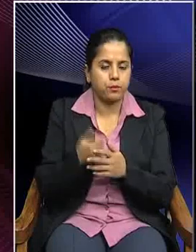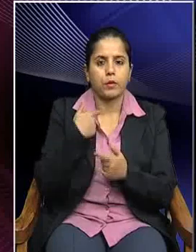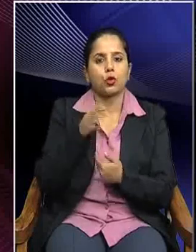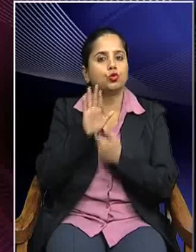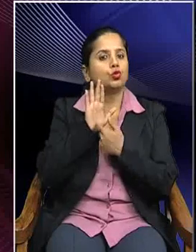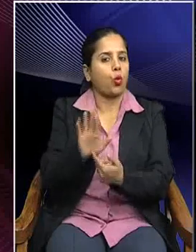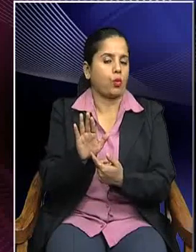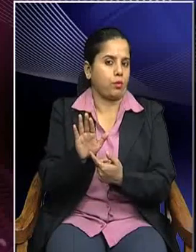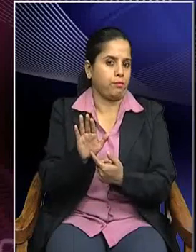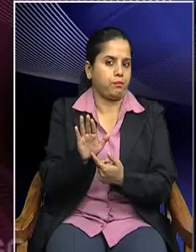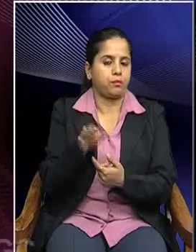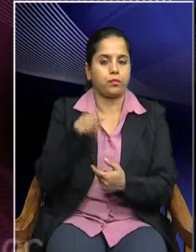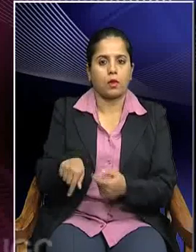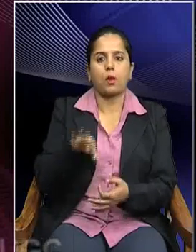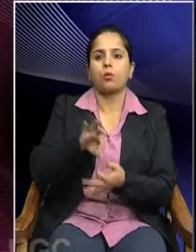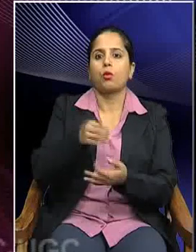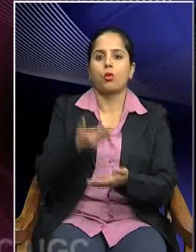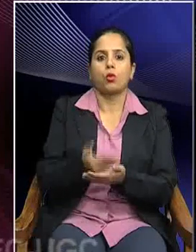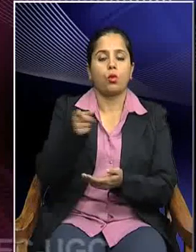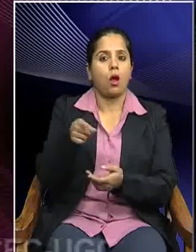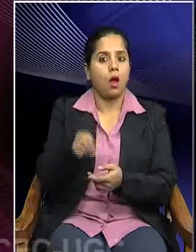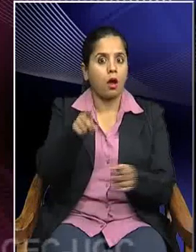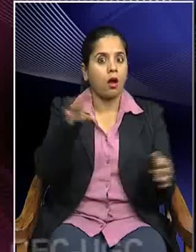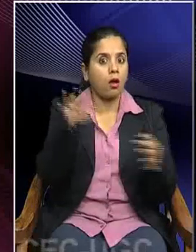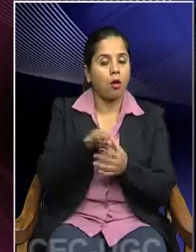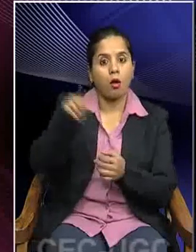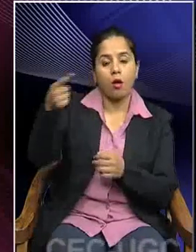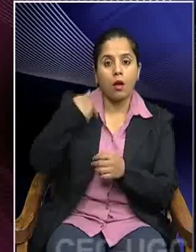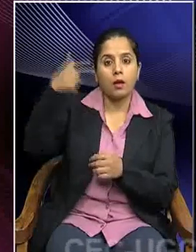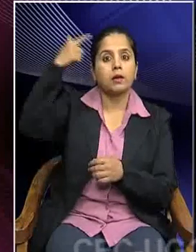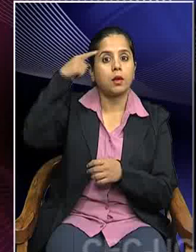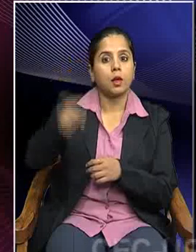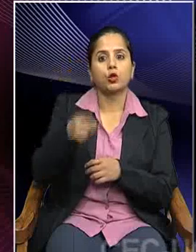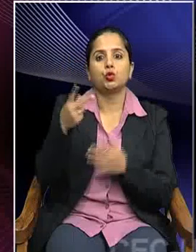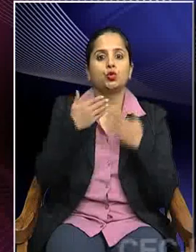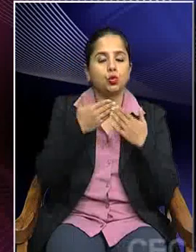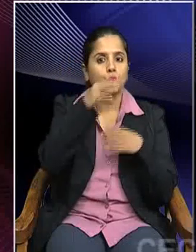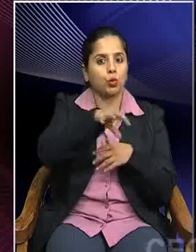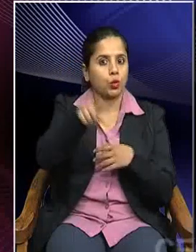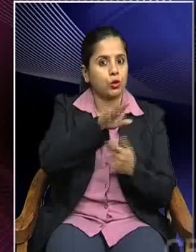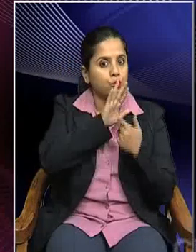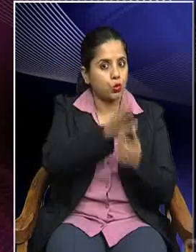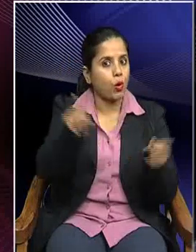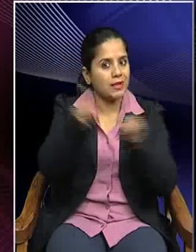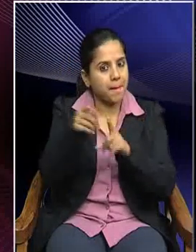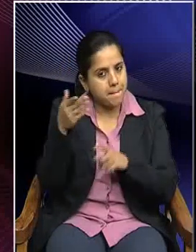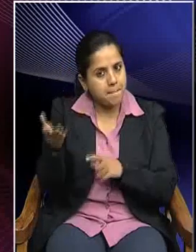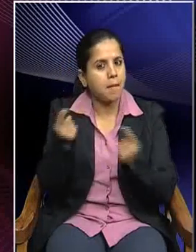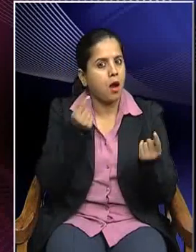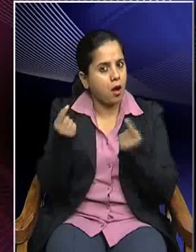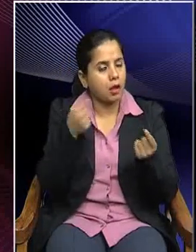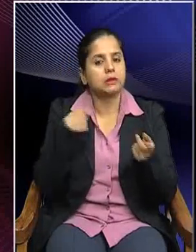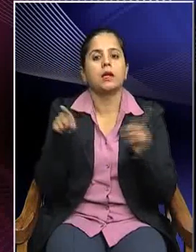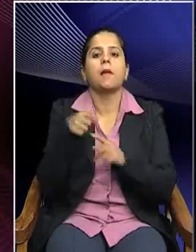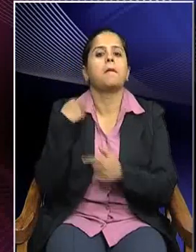represent Buddha with reference to the way these two schools have represented them or represented